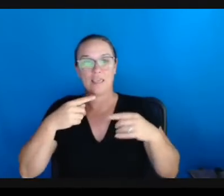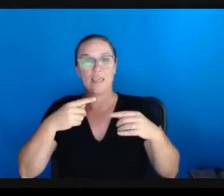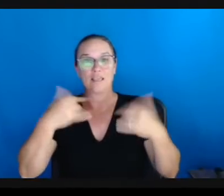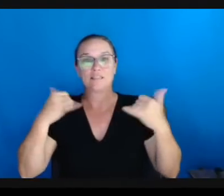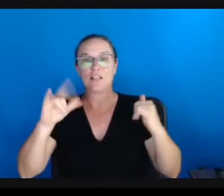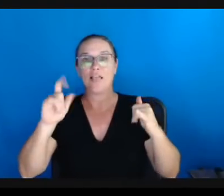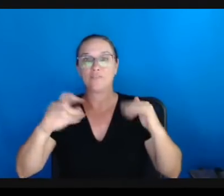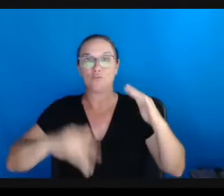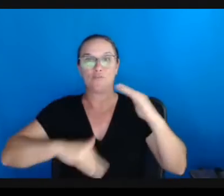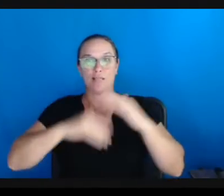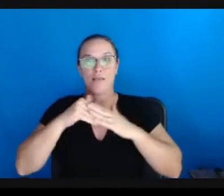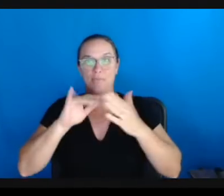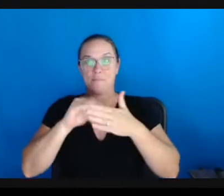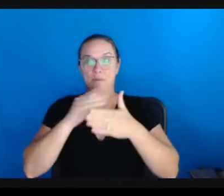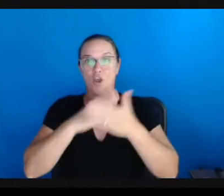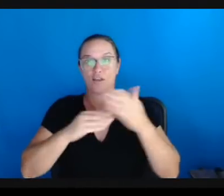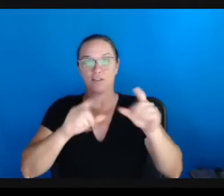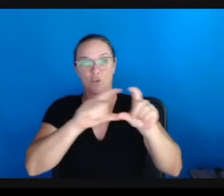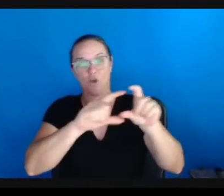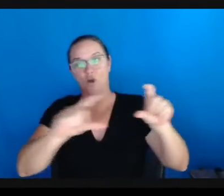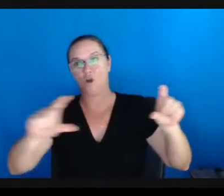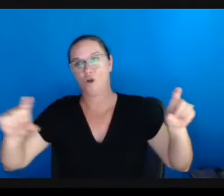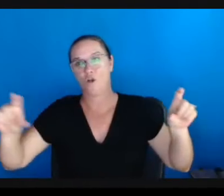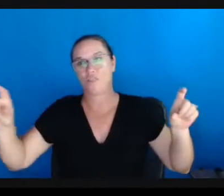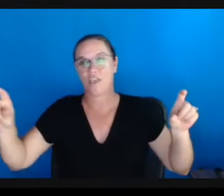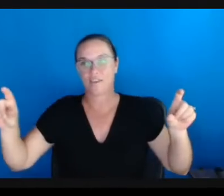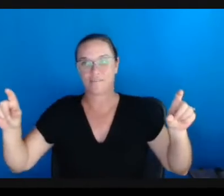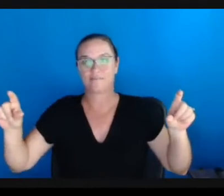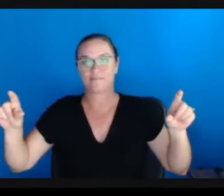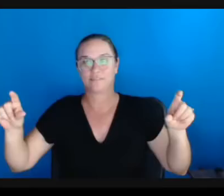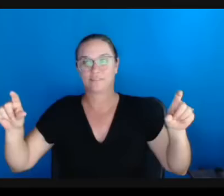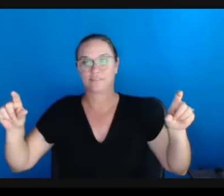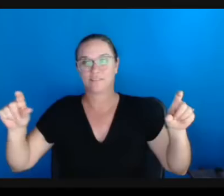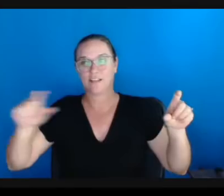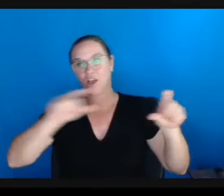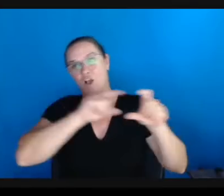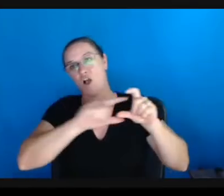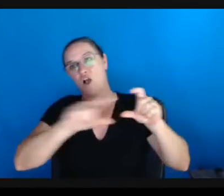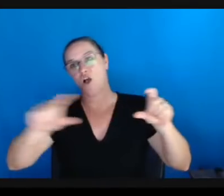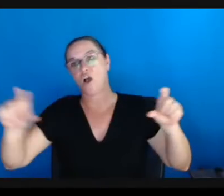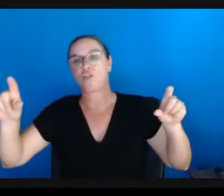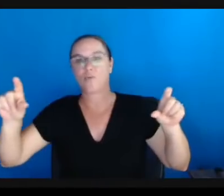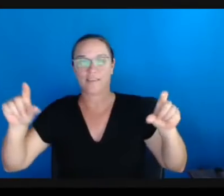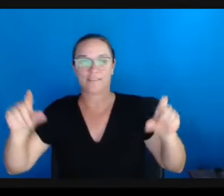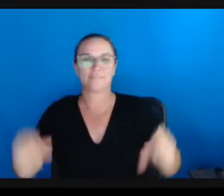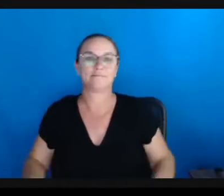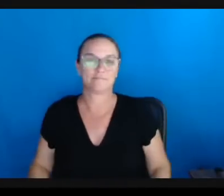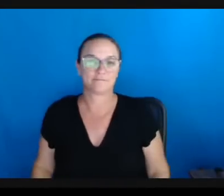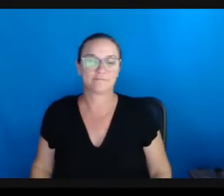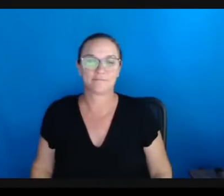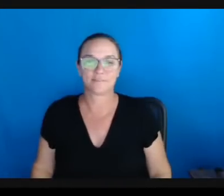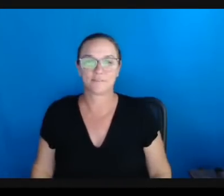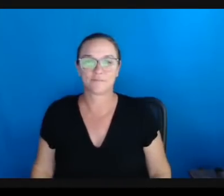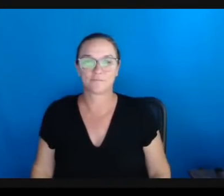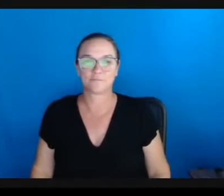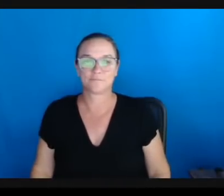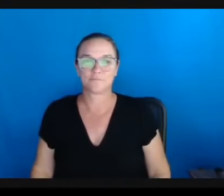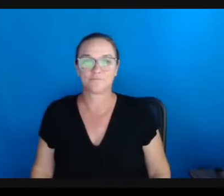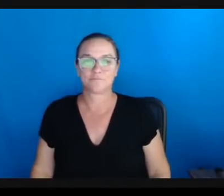here, all through here that's missing, all the way to, if I scrolled over, all the way to there, as far as it collapsed.